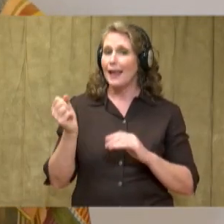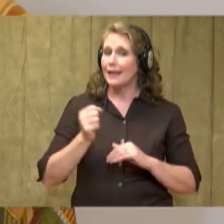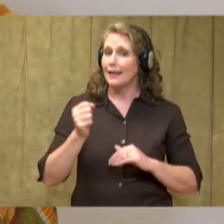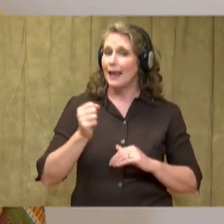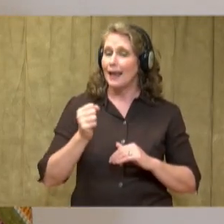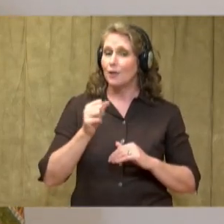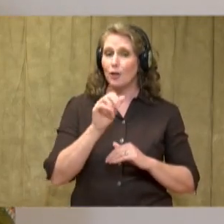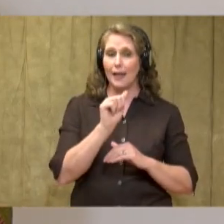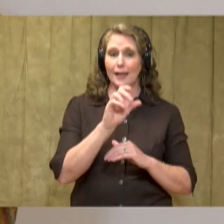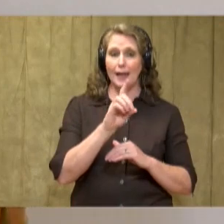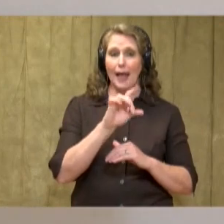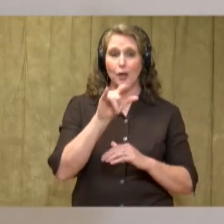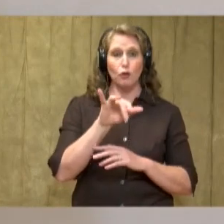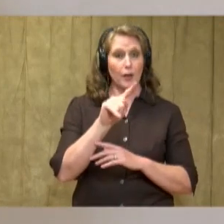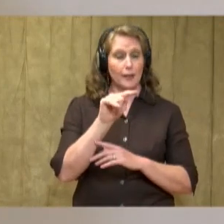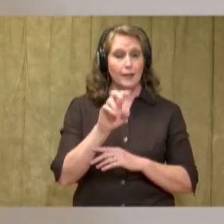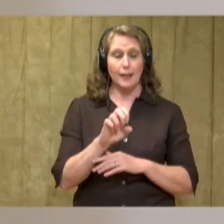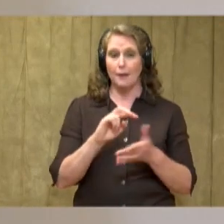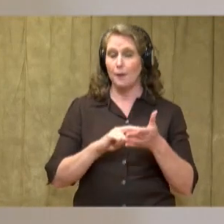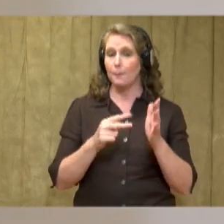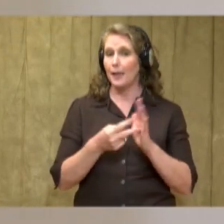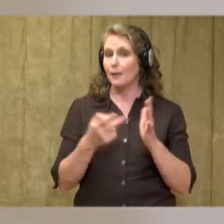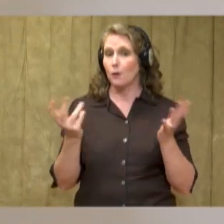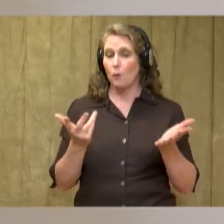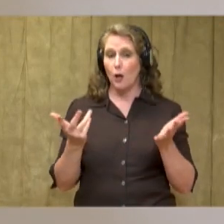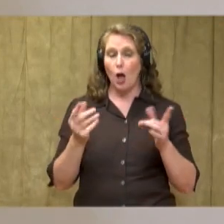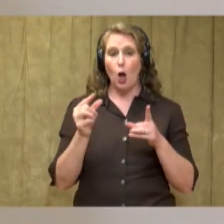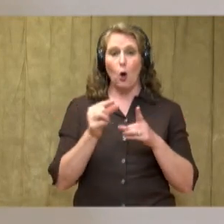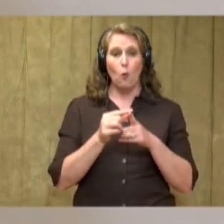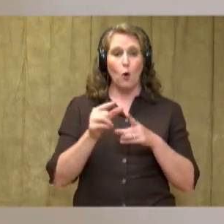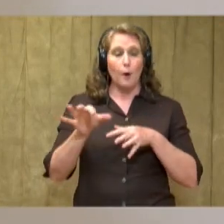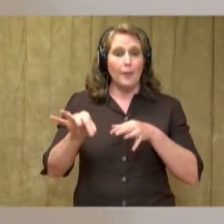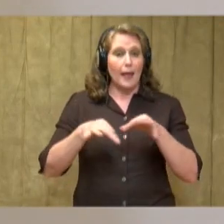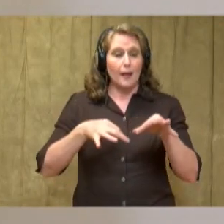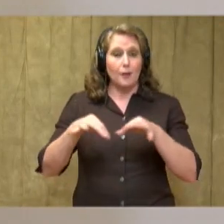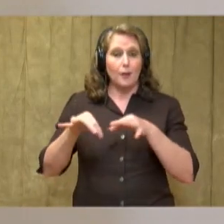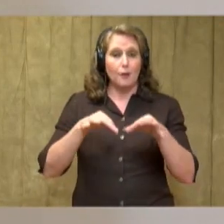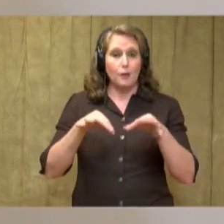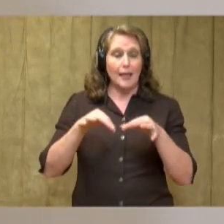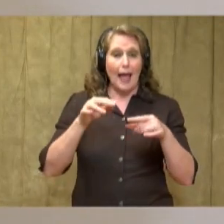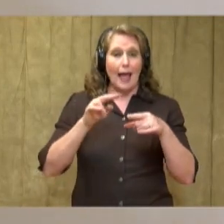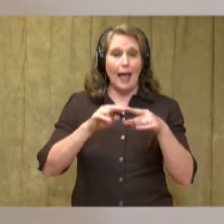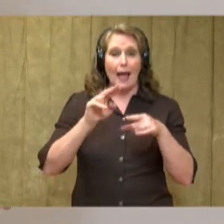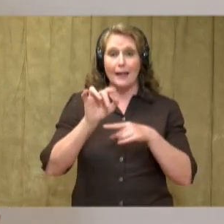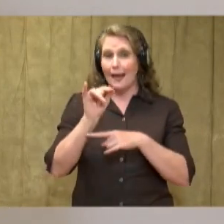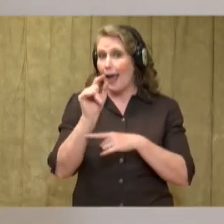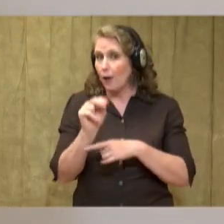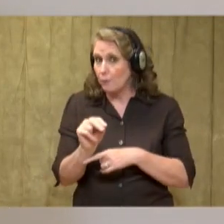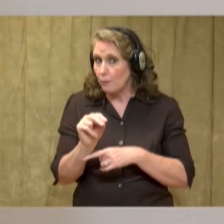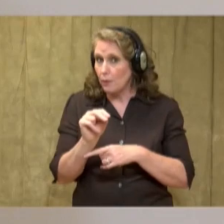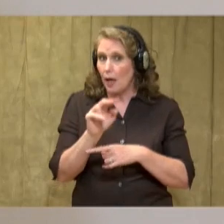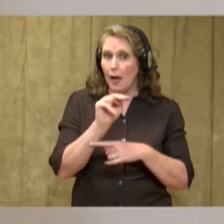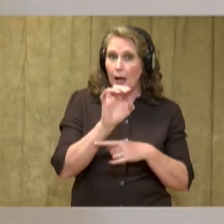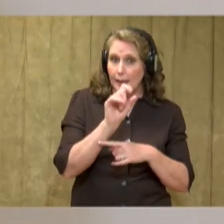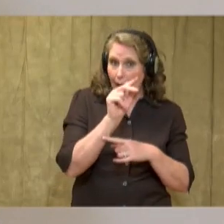Yes, so an adjective is a word that describes a noun. Do you know what a noun